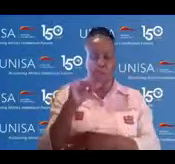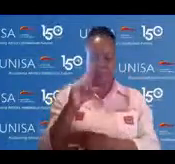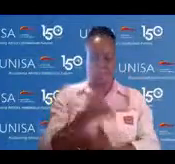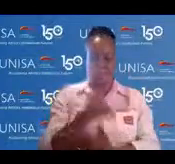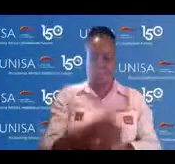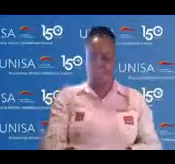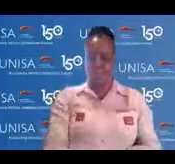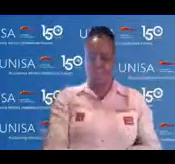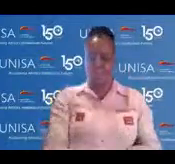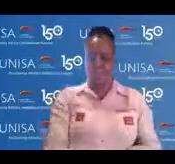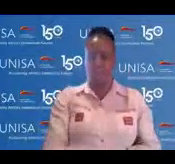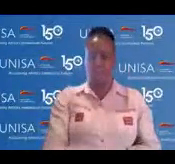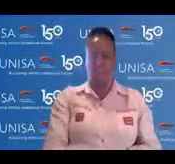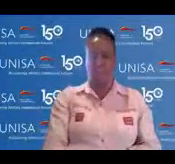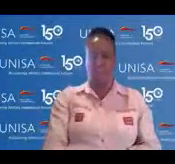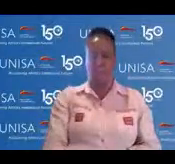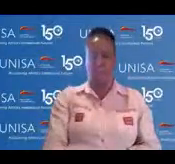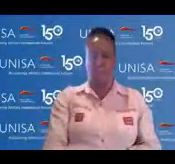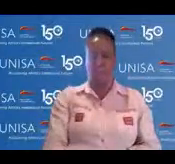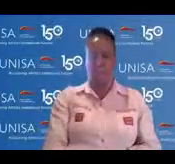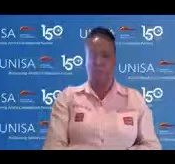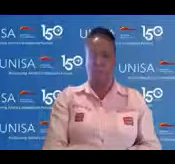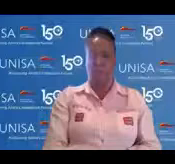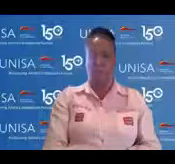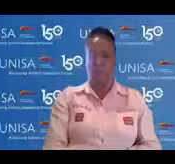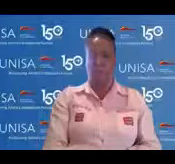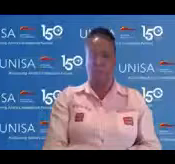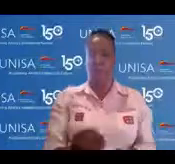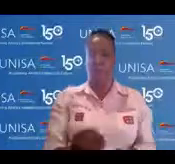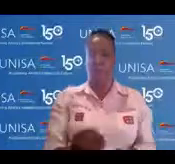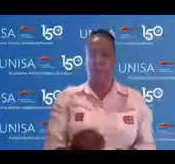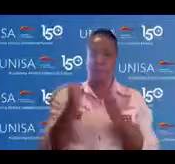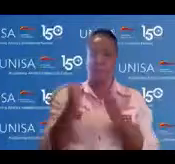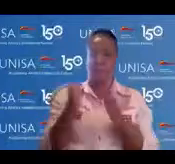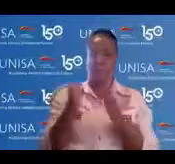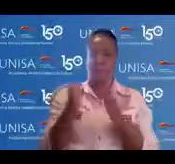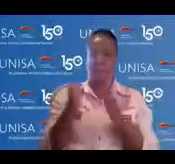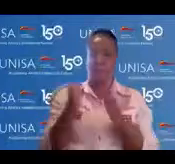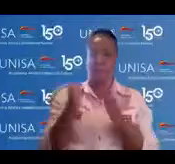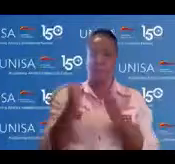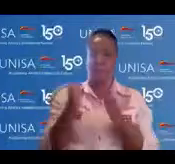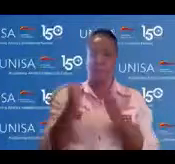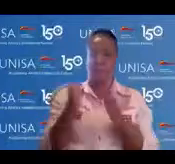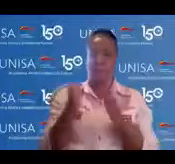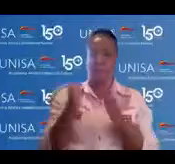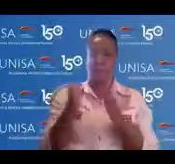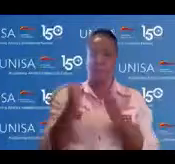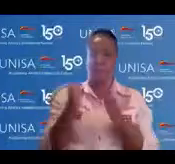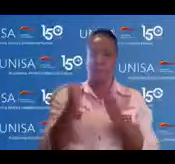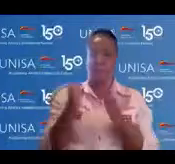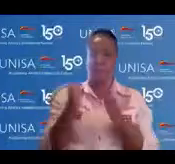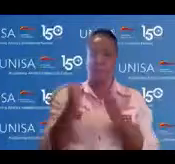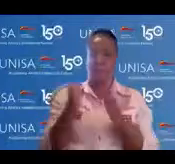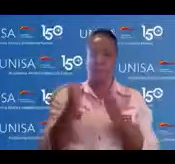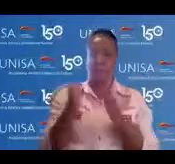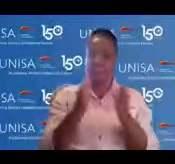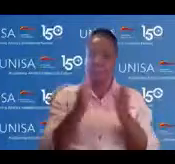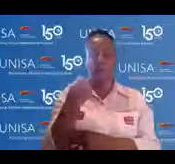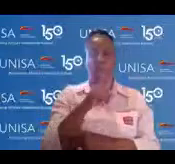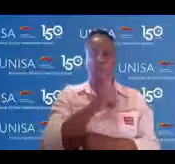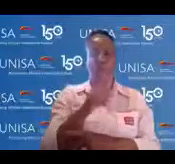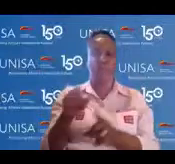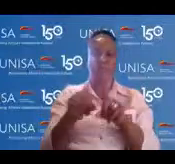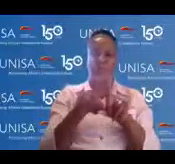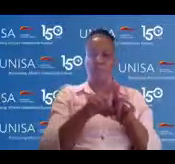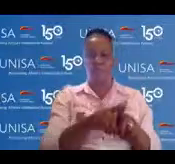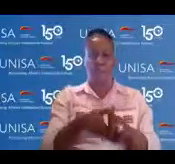All right, you can move to the next slide, Richard, because you're sharing anyway. So I thought let's just use the same share. All right,